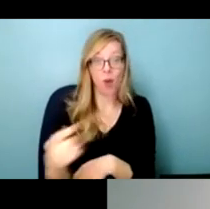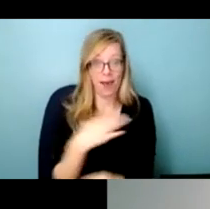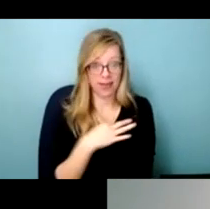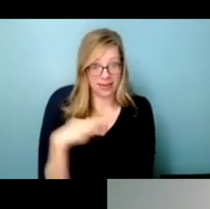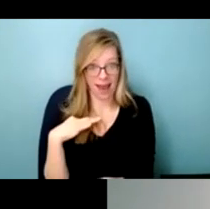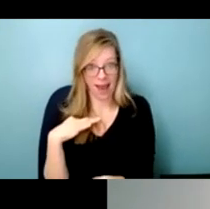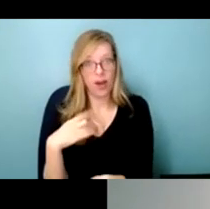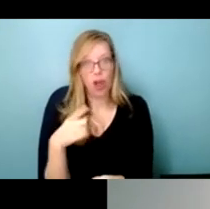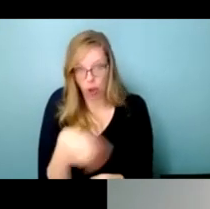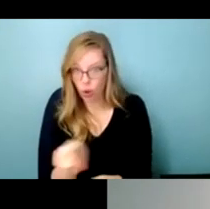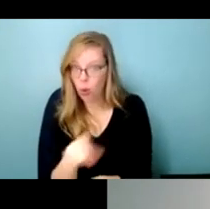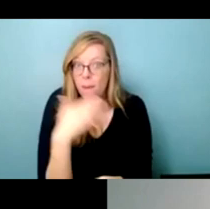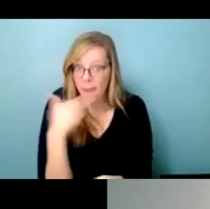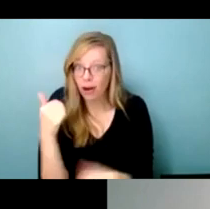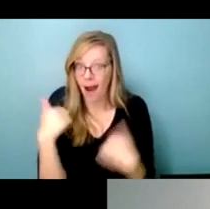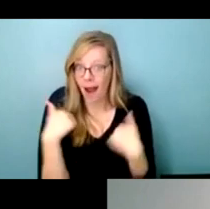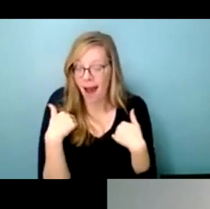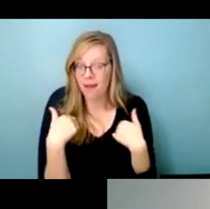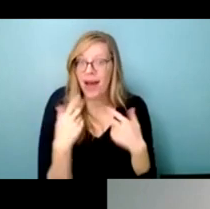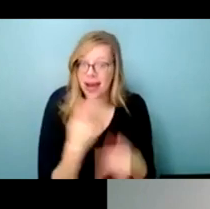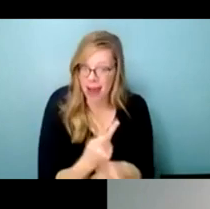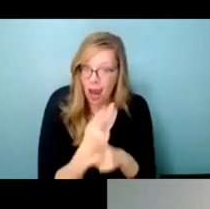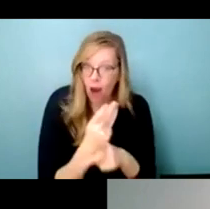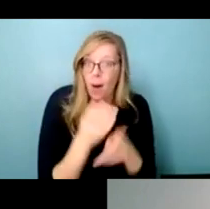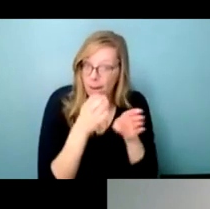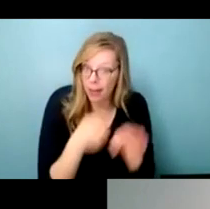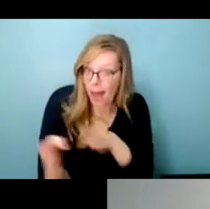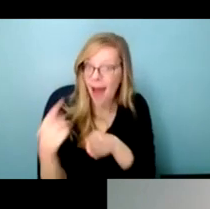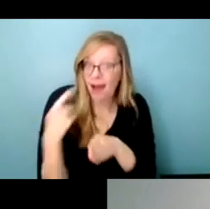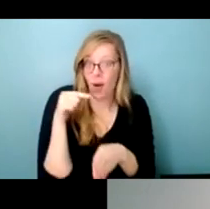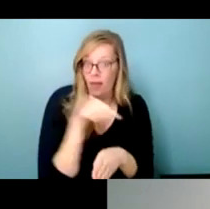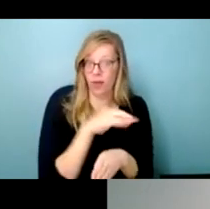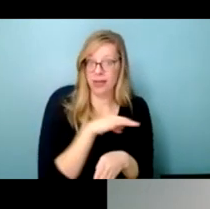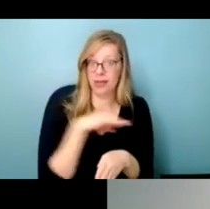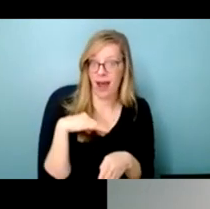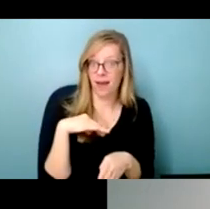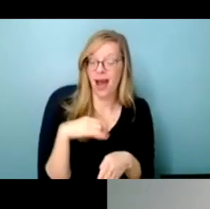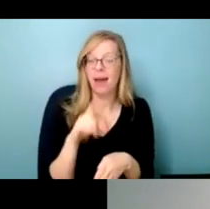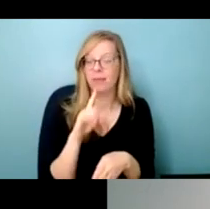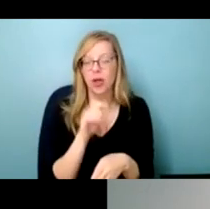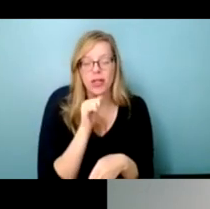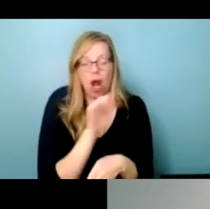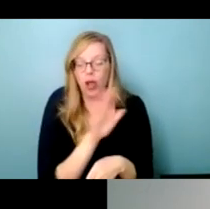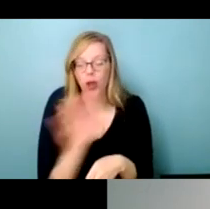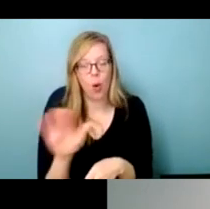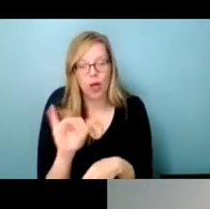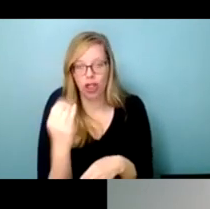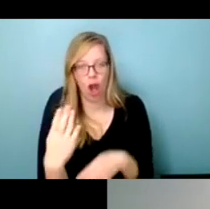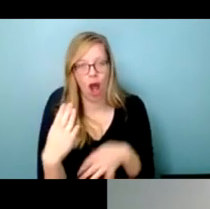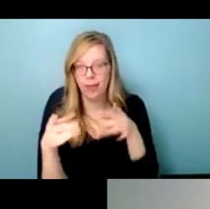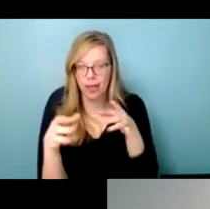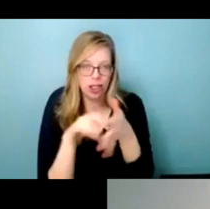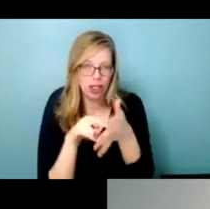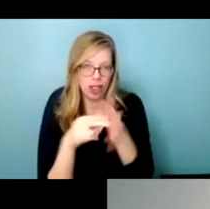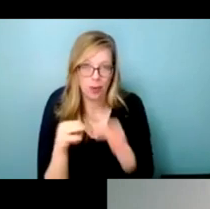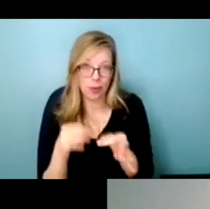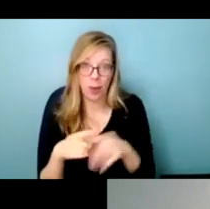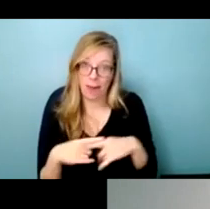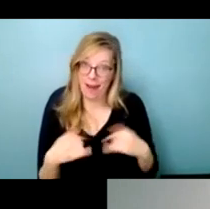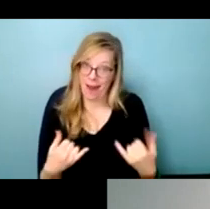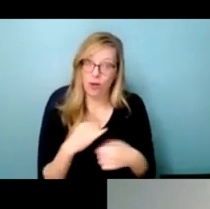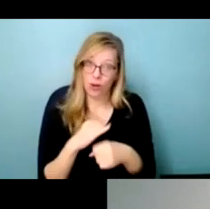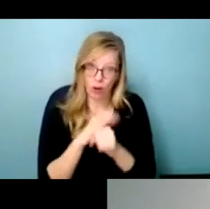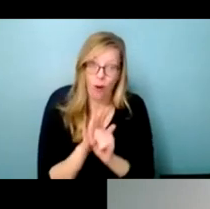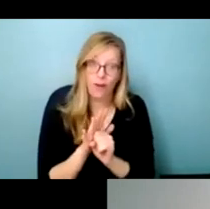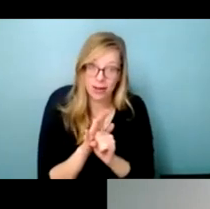have self-care plans for those staff. Alrighty, and I know that it's probably not in your job description, but it's COVID now, it's a pandemic.